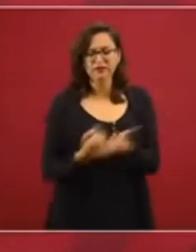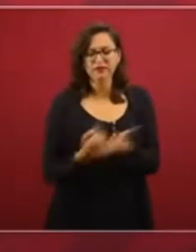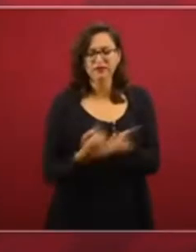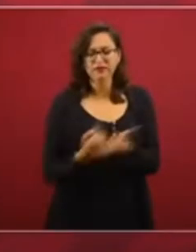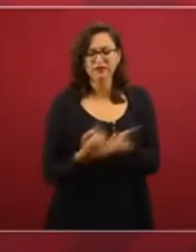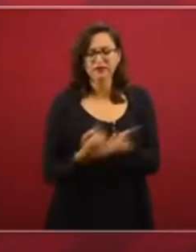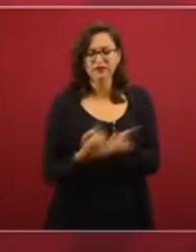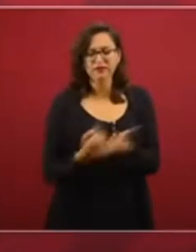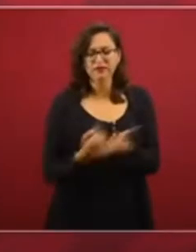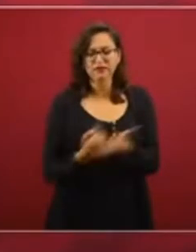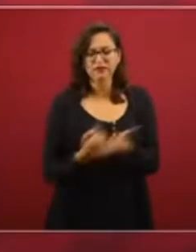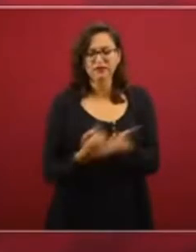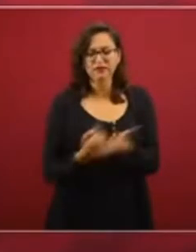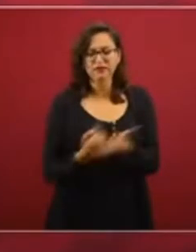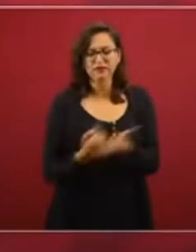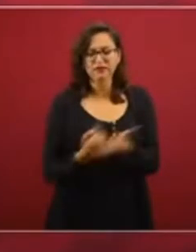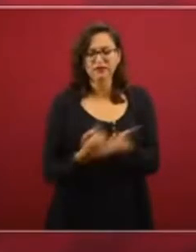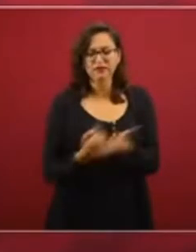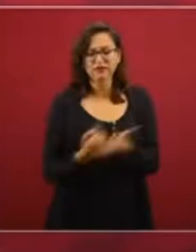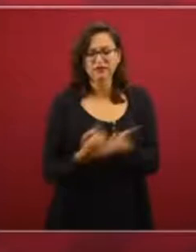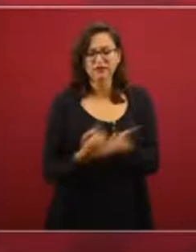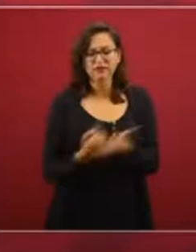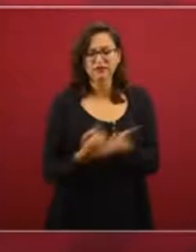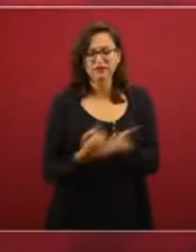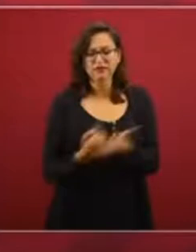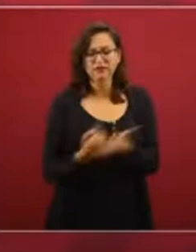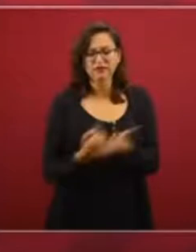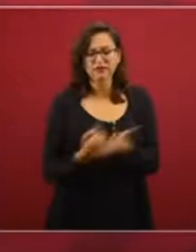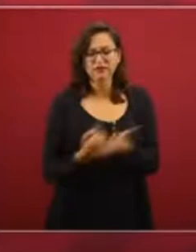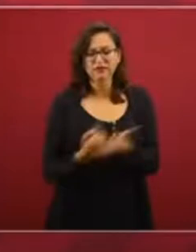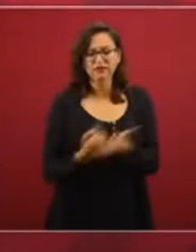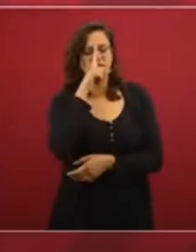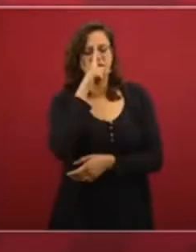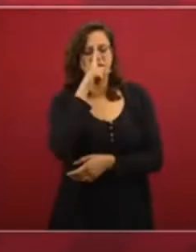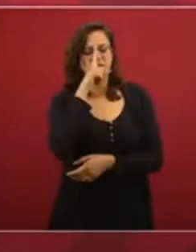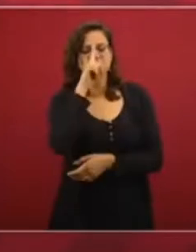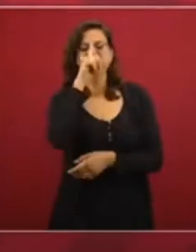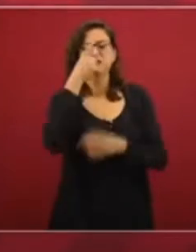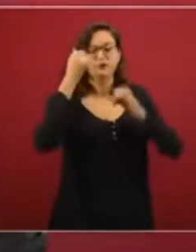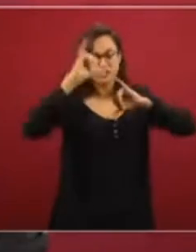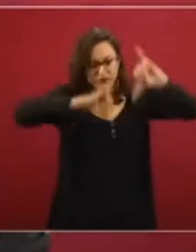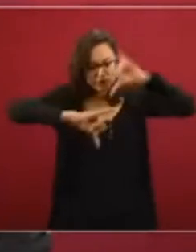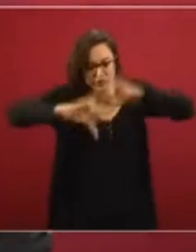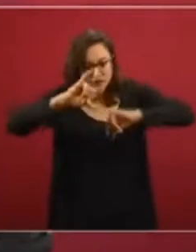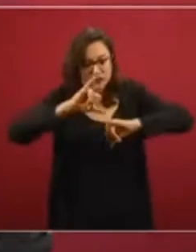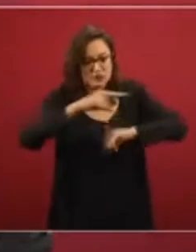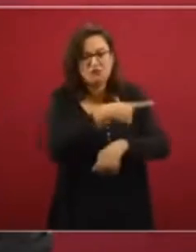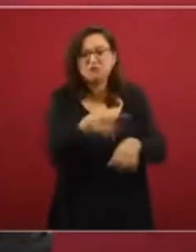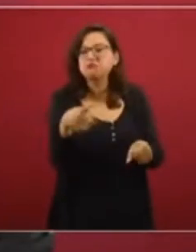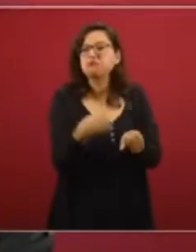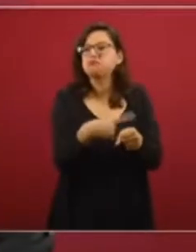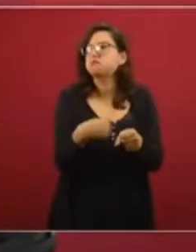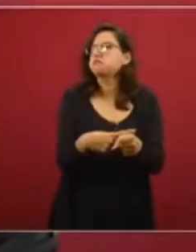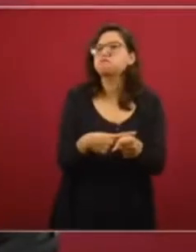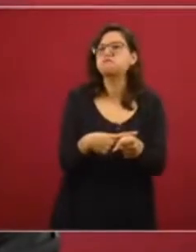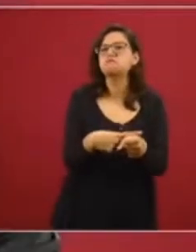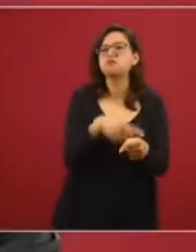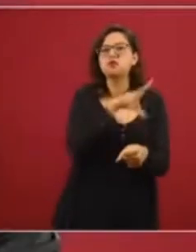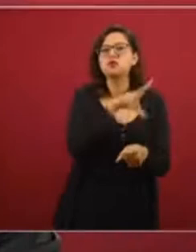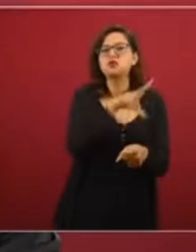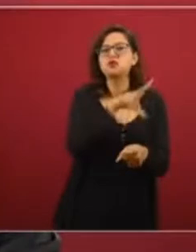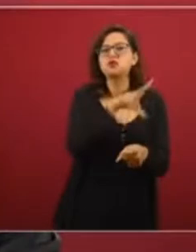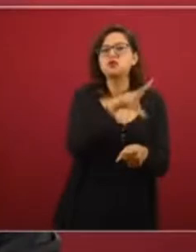pruebas. Even though we've actually increased the number of tests. Entonces, en conclusión, no tengan esa